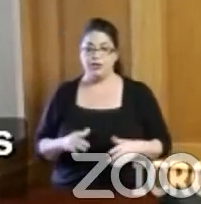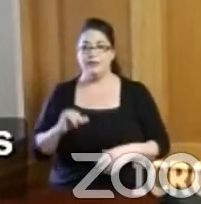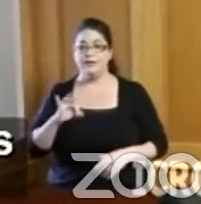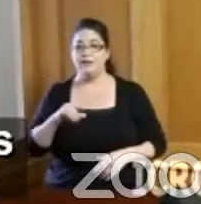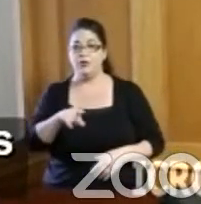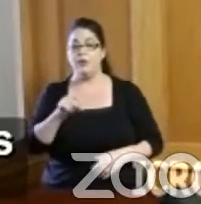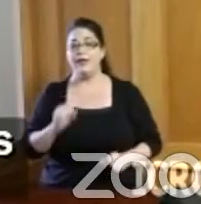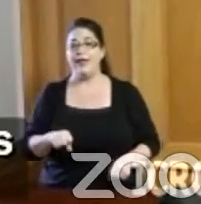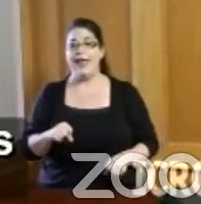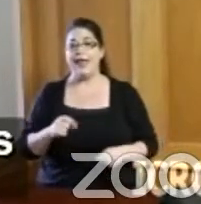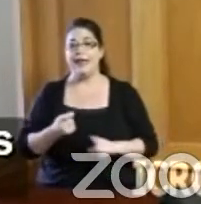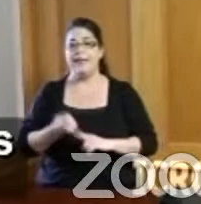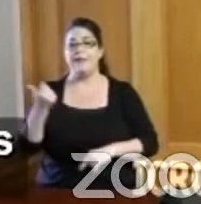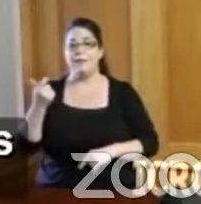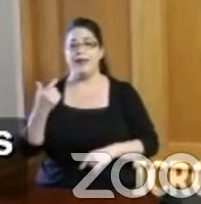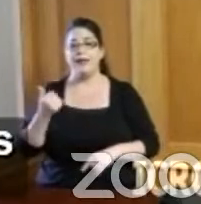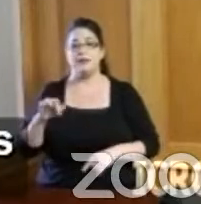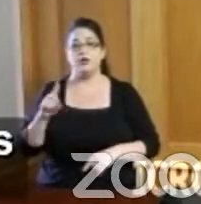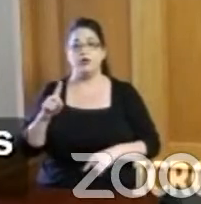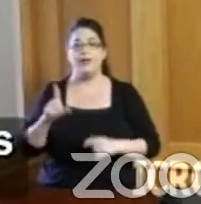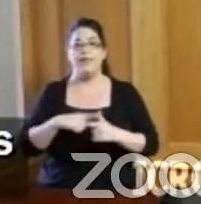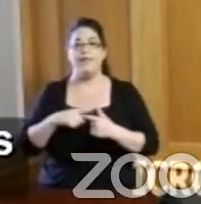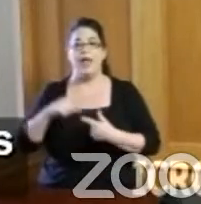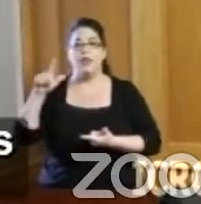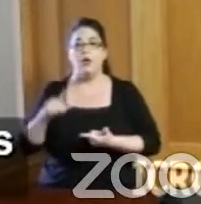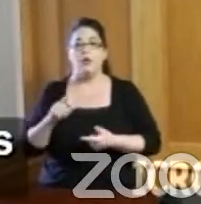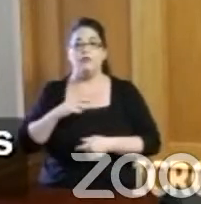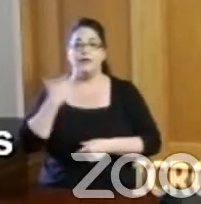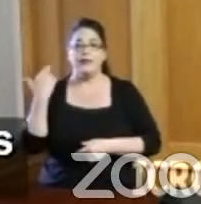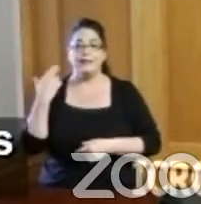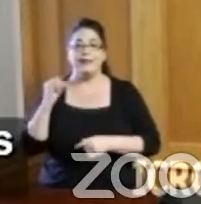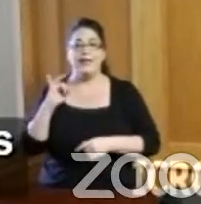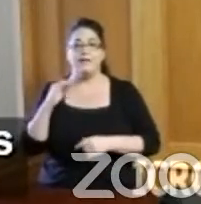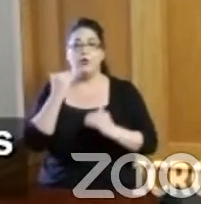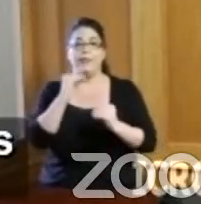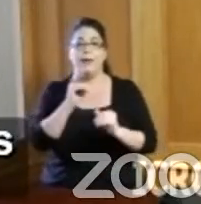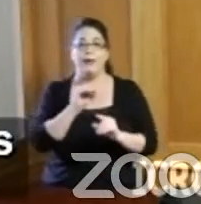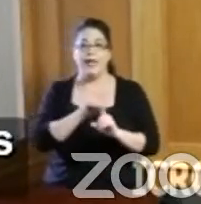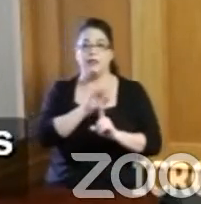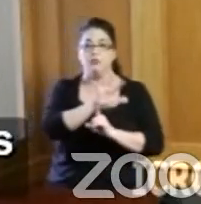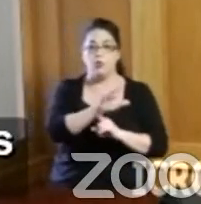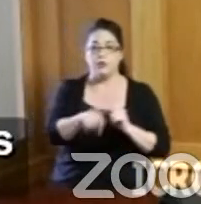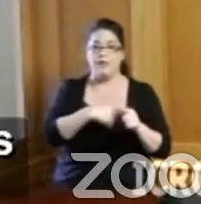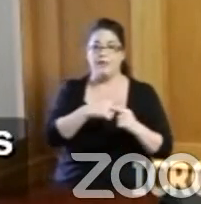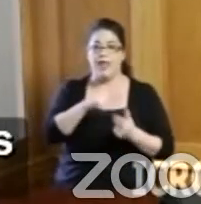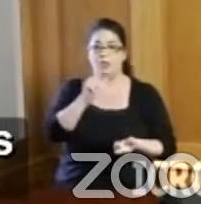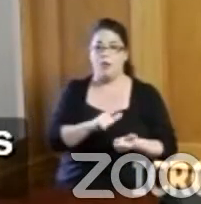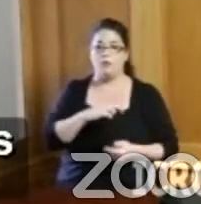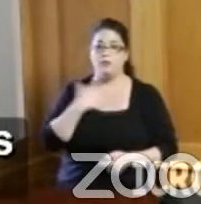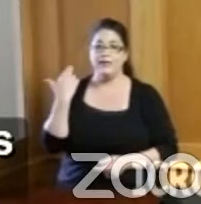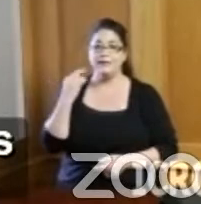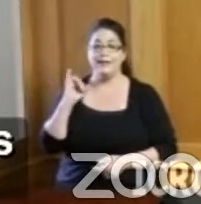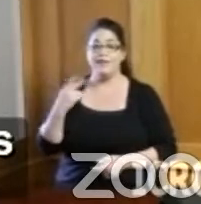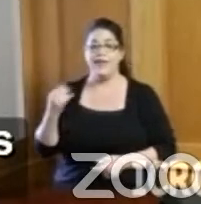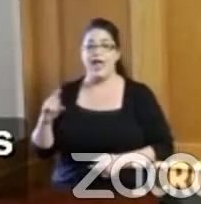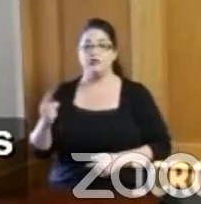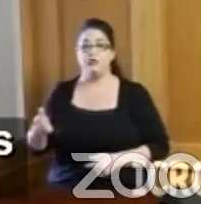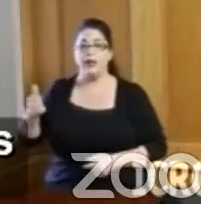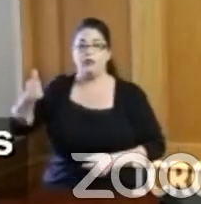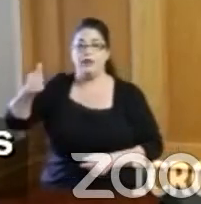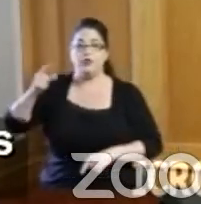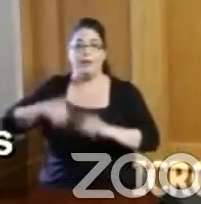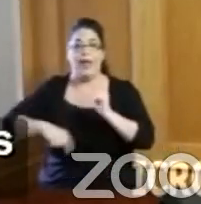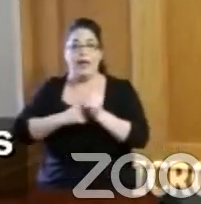you can eliminate the hazard, you have low risk. If you can eliminate the exposure, you have low risk. If the hazard increases and you cannot avoid